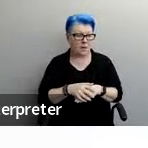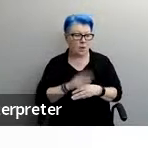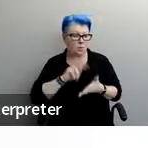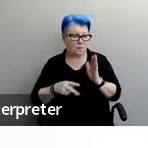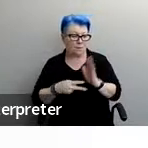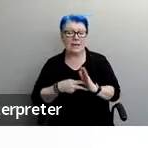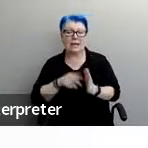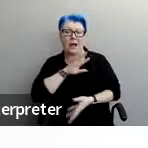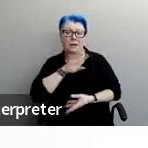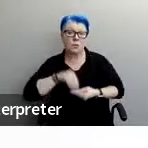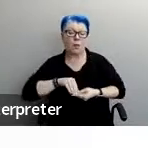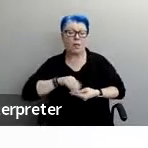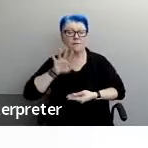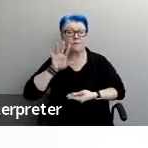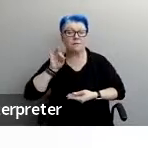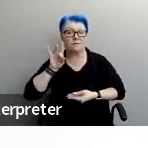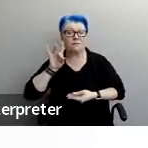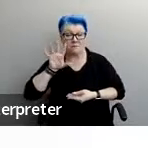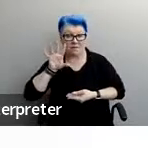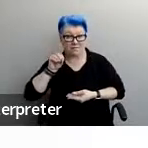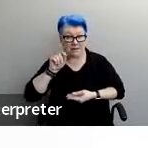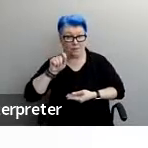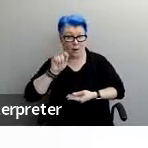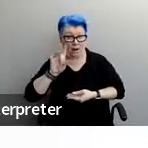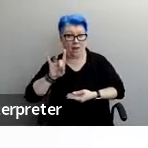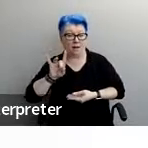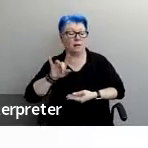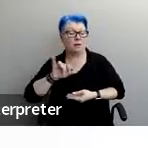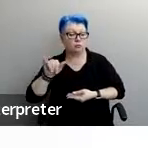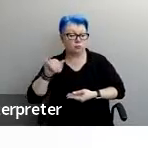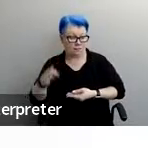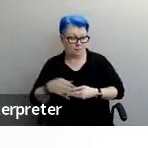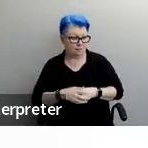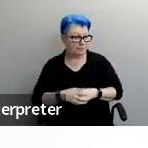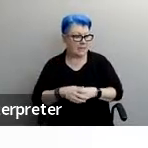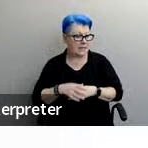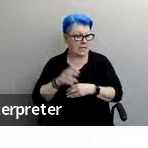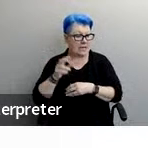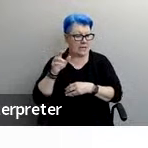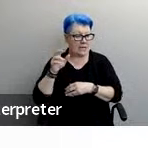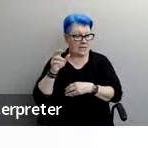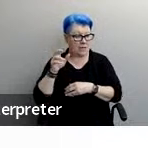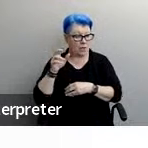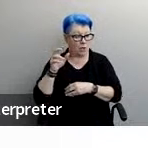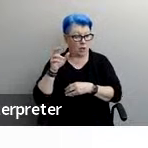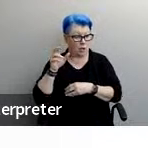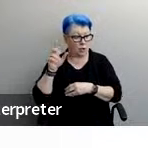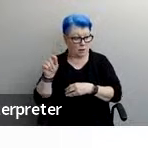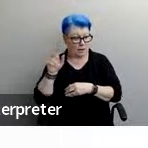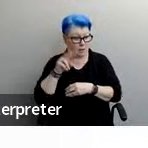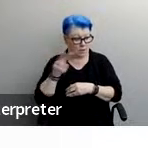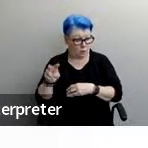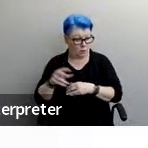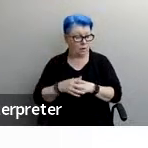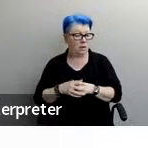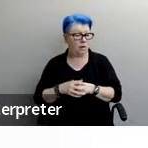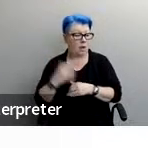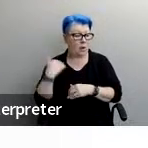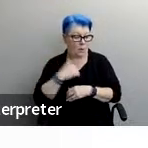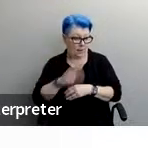50.8 positions. 21 and 22, we added 54.5 positions. And then